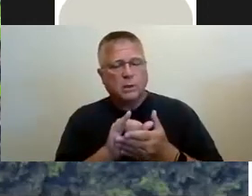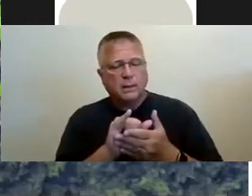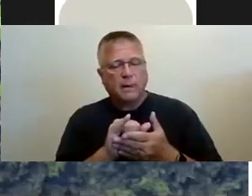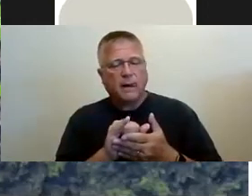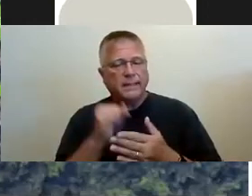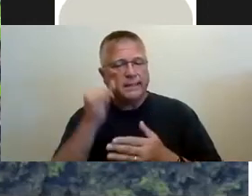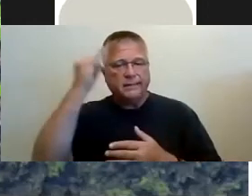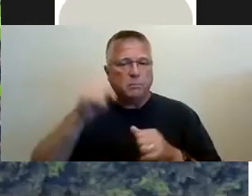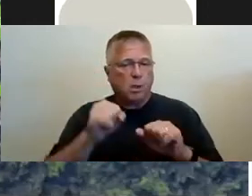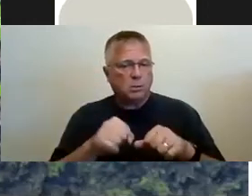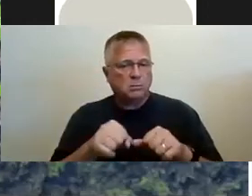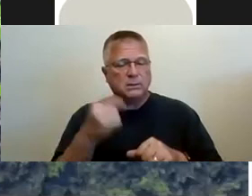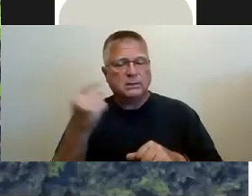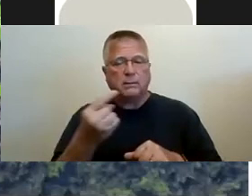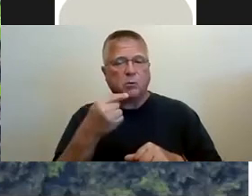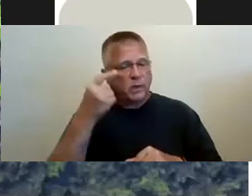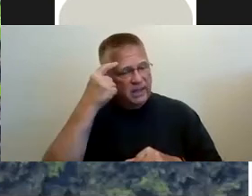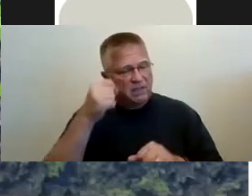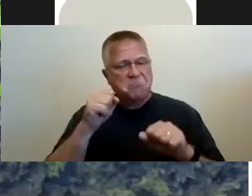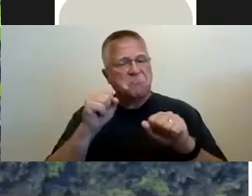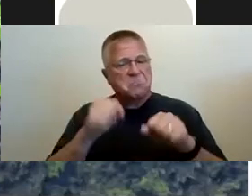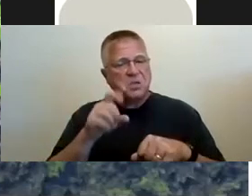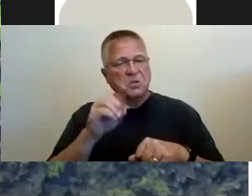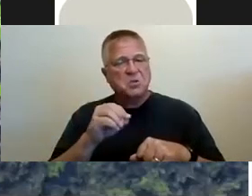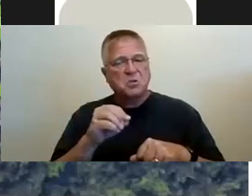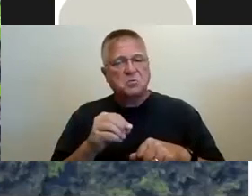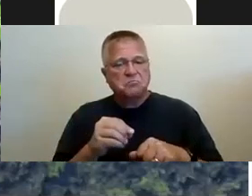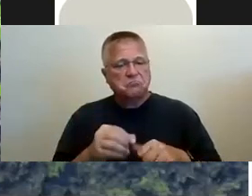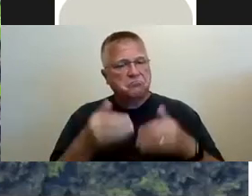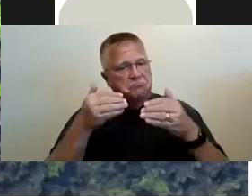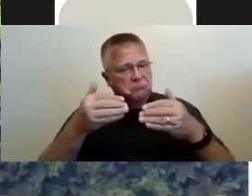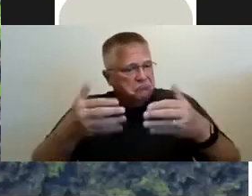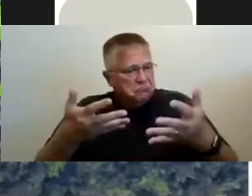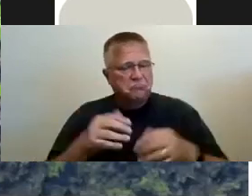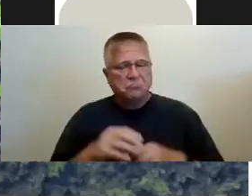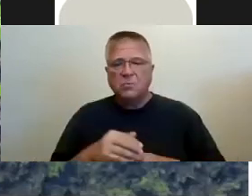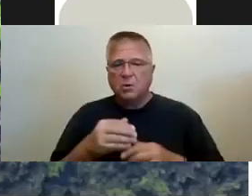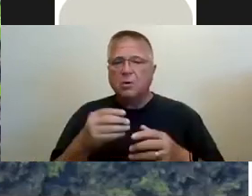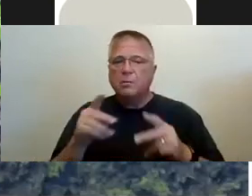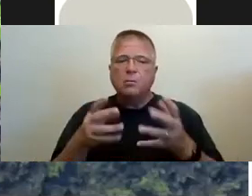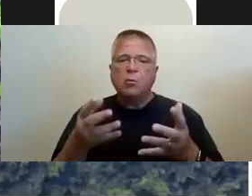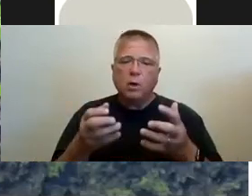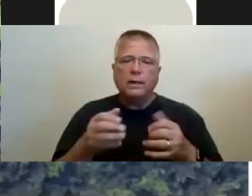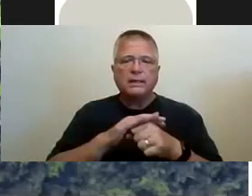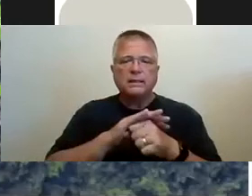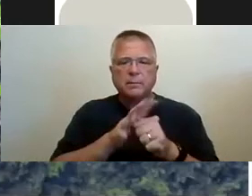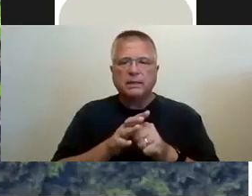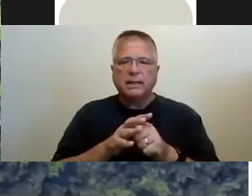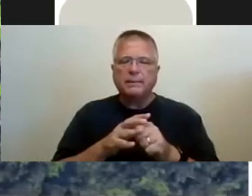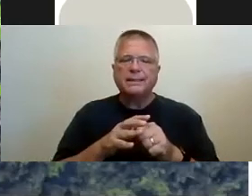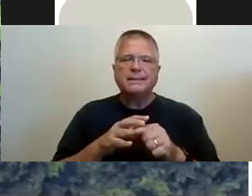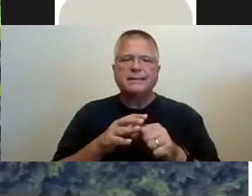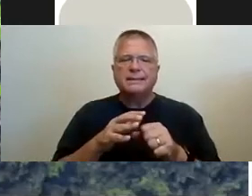If we can. This is something that we think that we can do, in a fairly straightforward way. We know that there's demand. The pandemic has seen